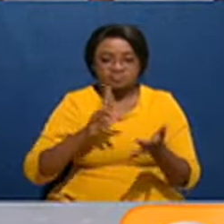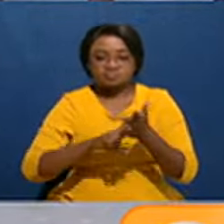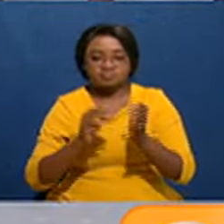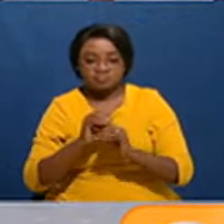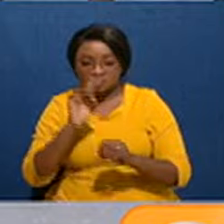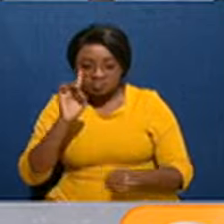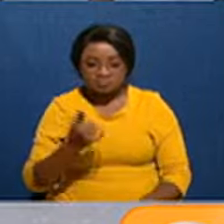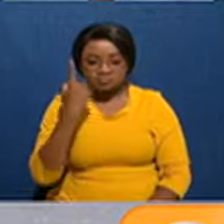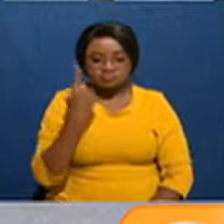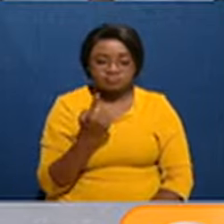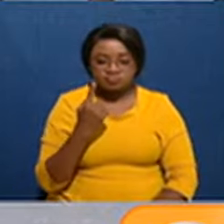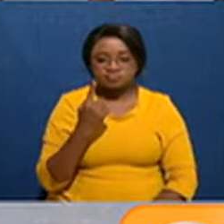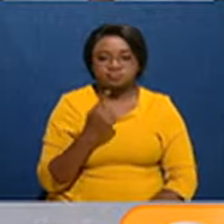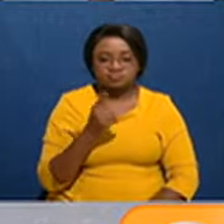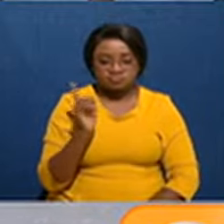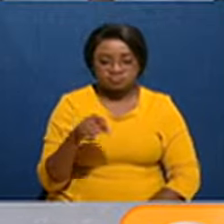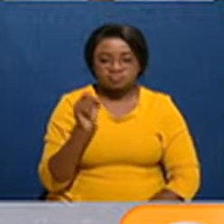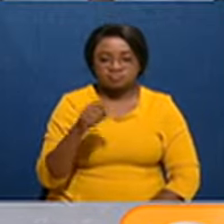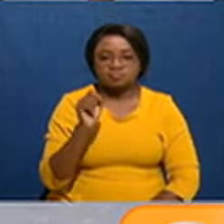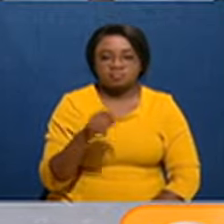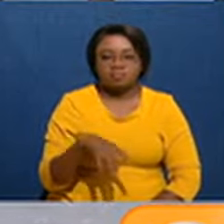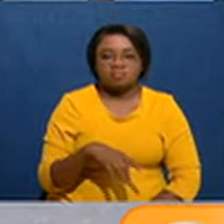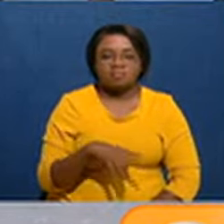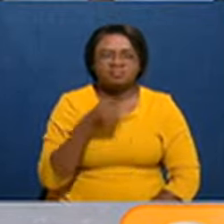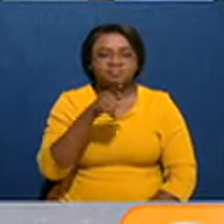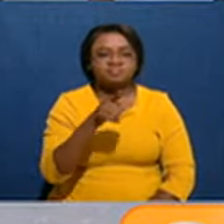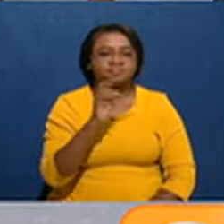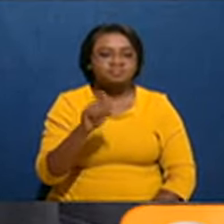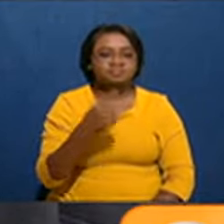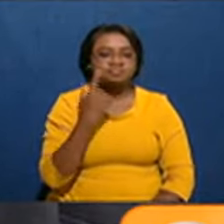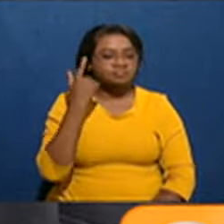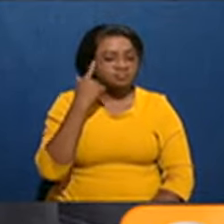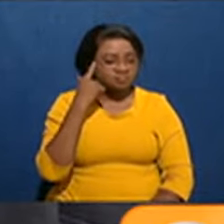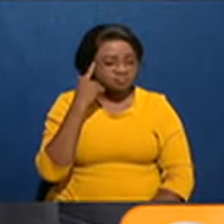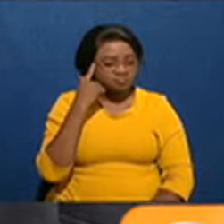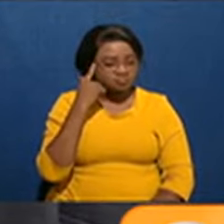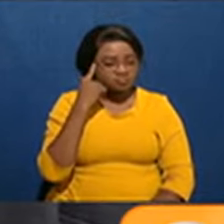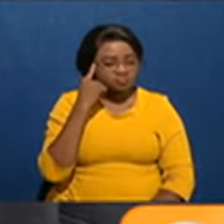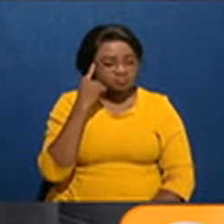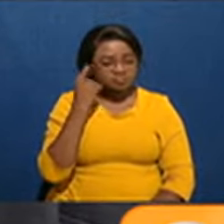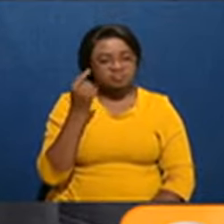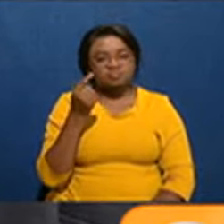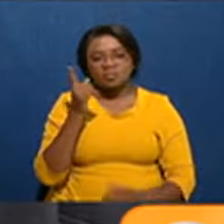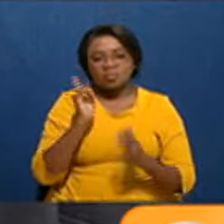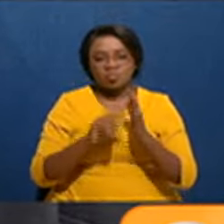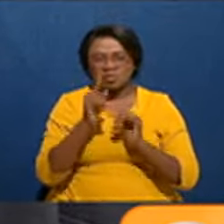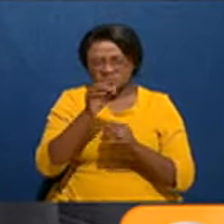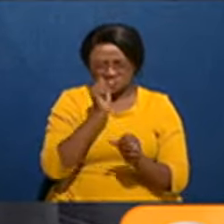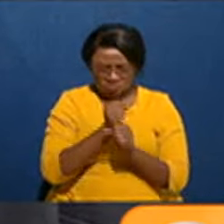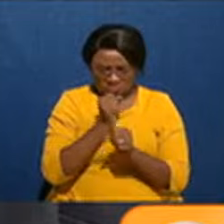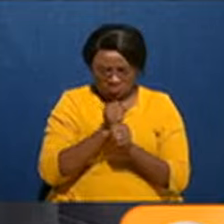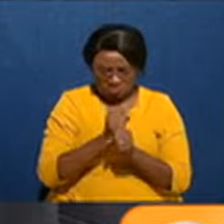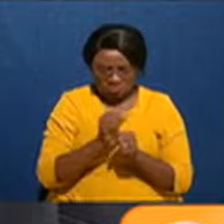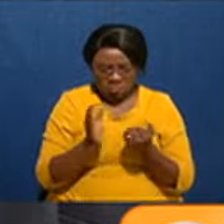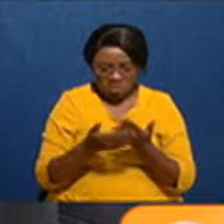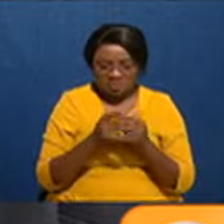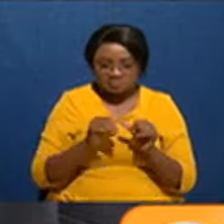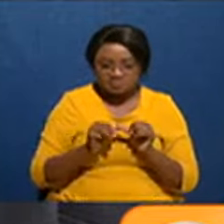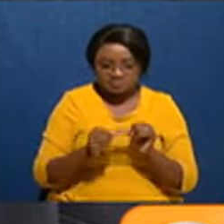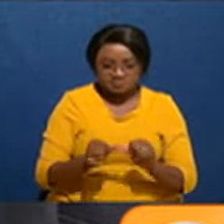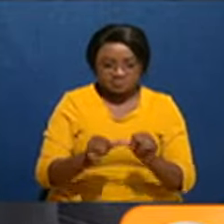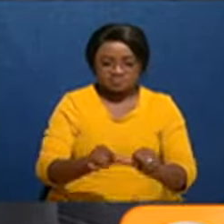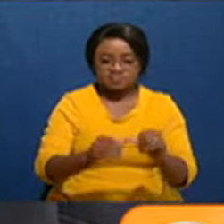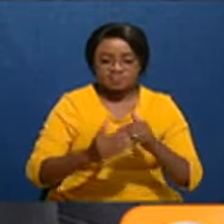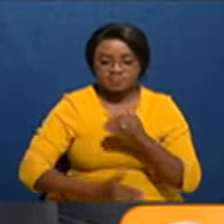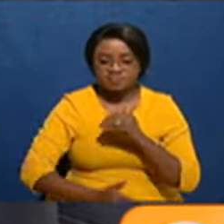just 1 2-year term. 1 2-year term. What's the one thing you can say you did that's going to last in the next 3, 4, 10